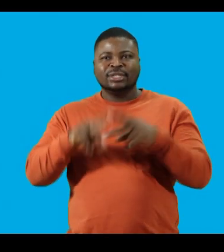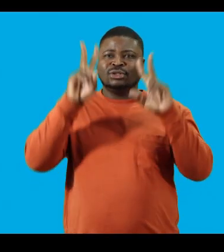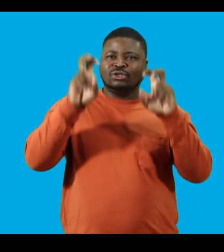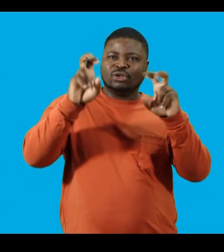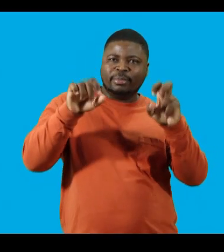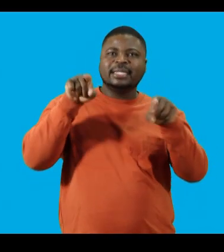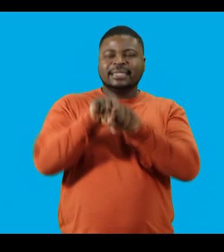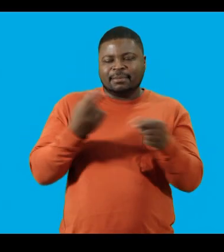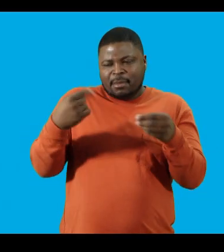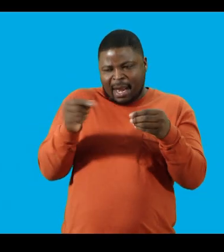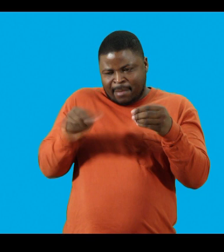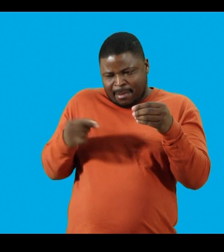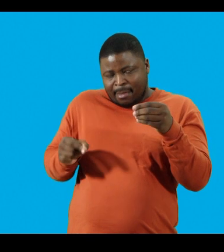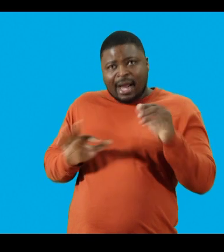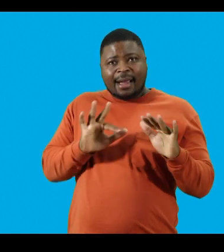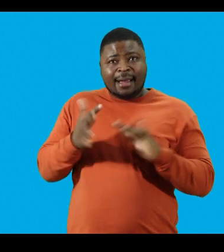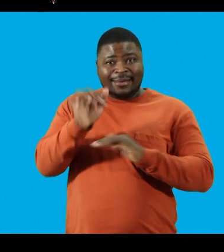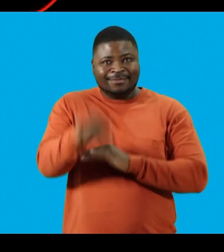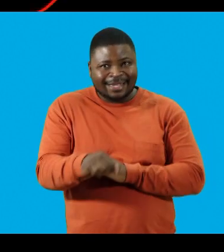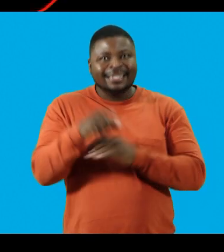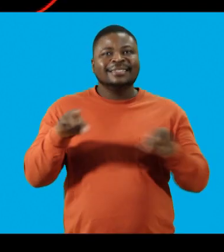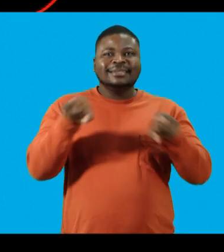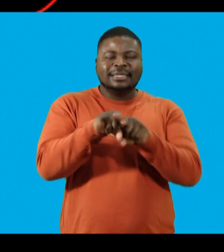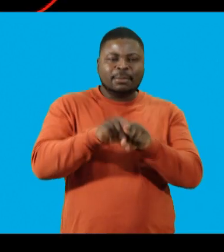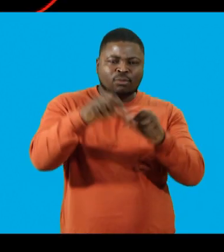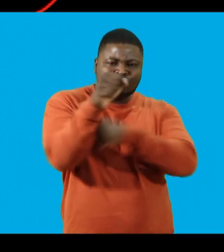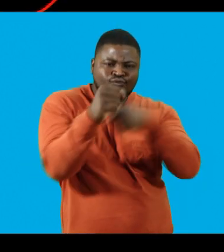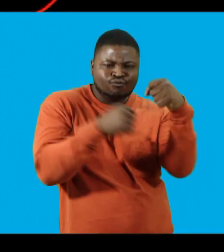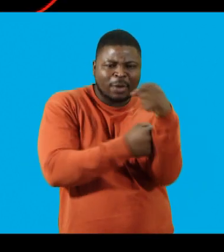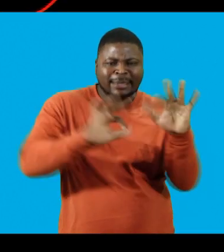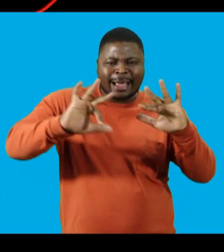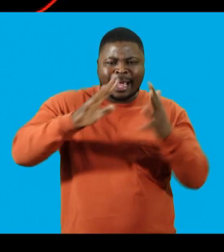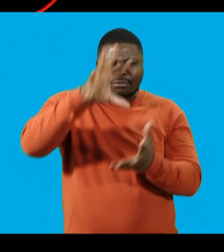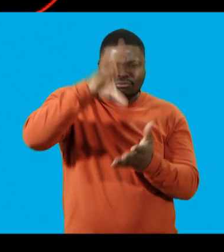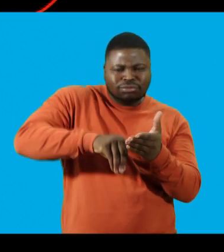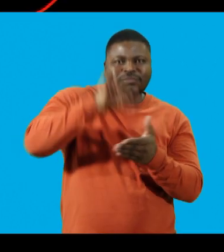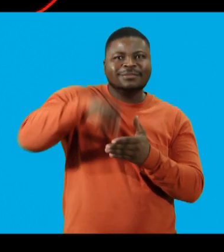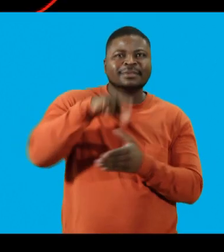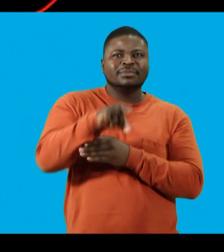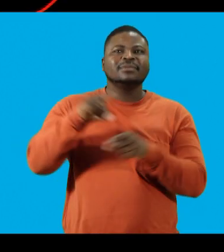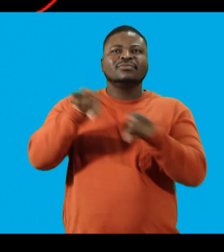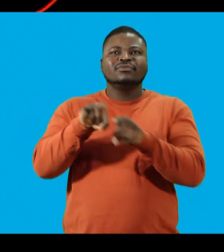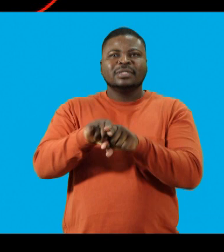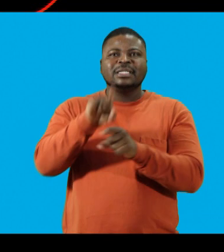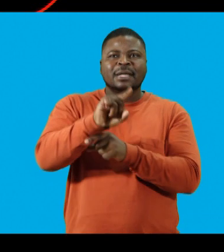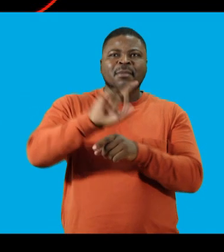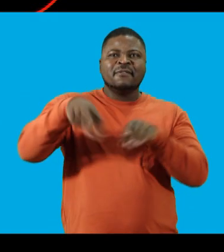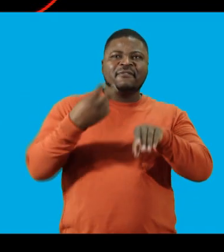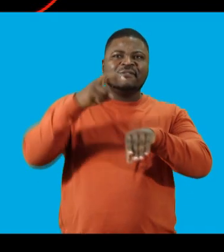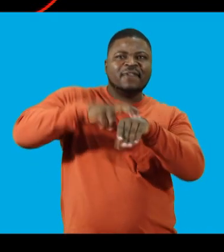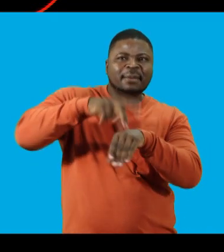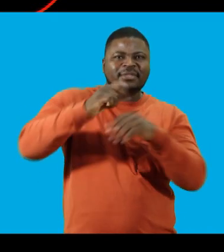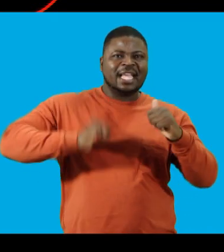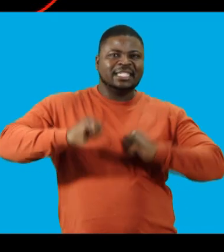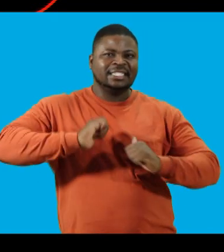marks, the overall structure going to the taxonomy levels, looking at the action verbs, the types